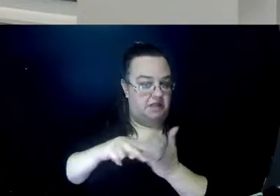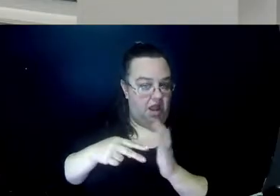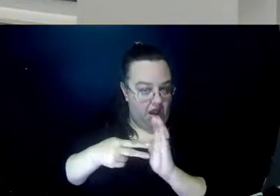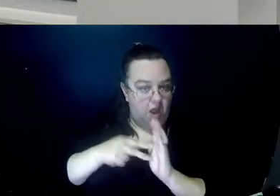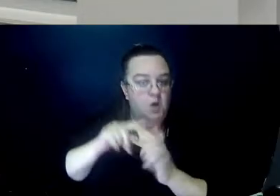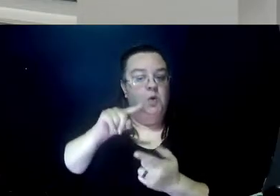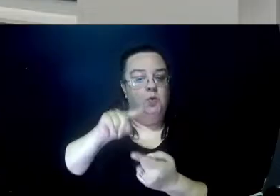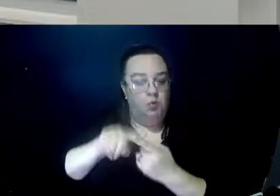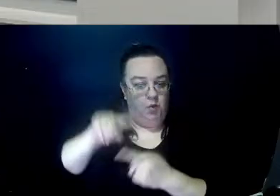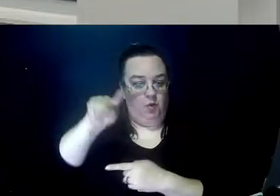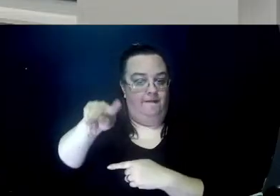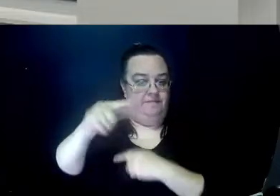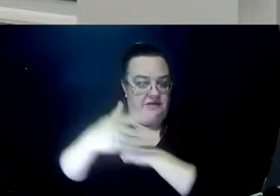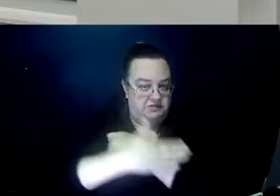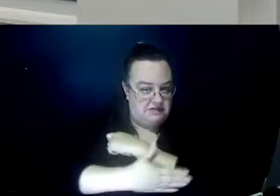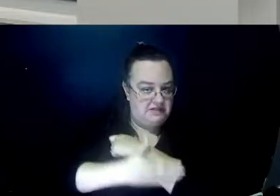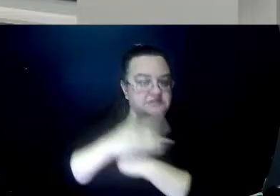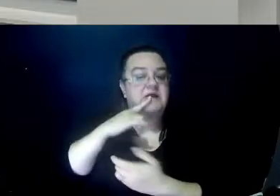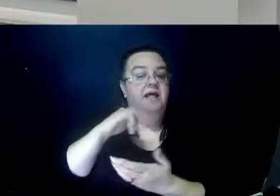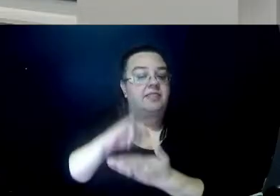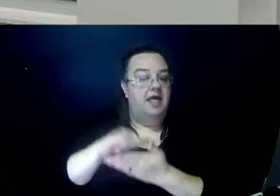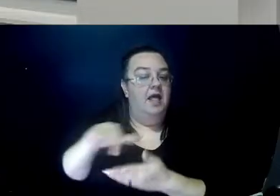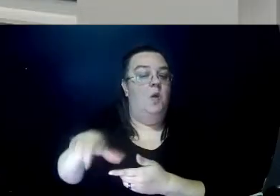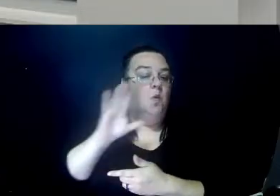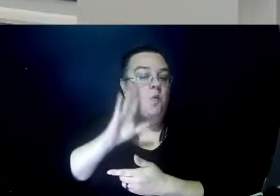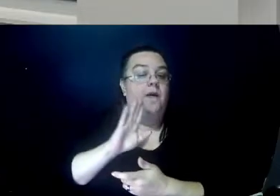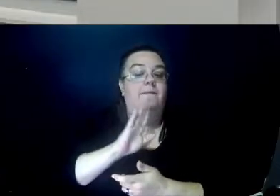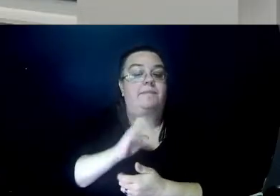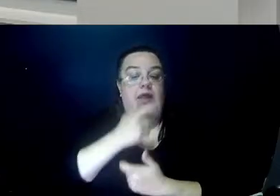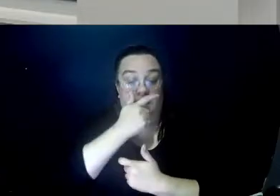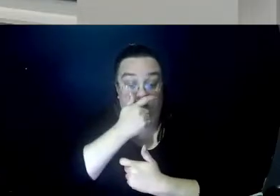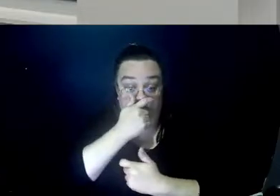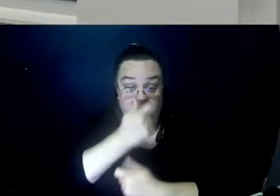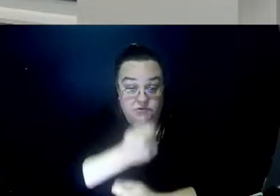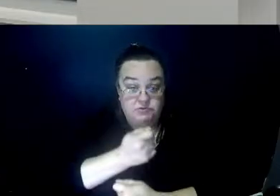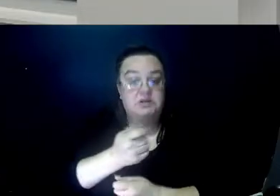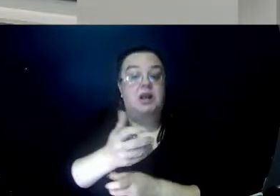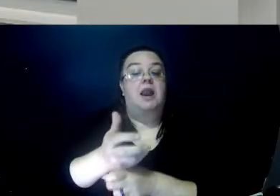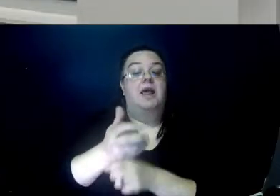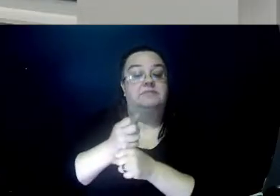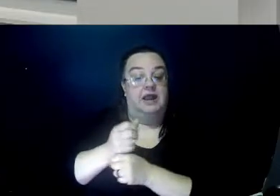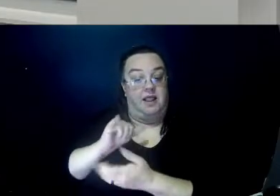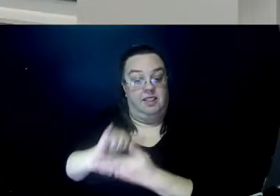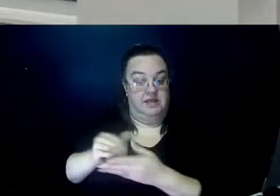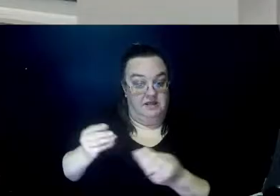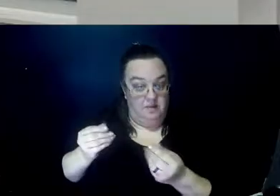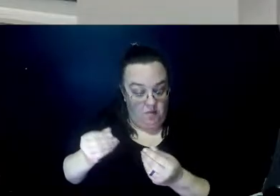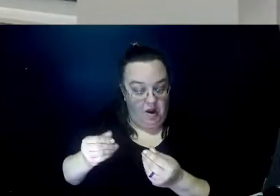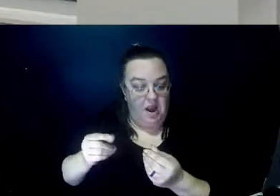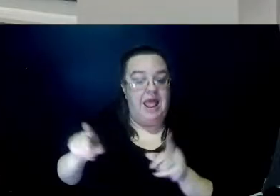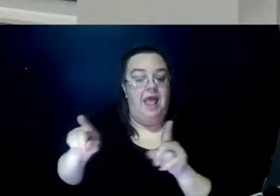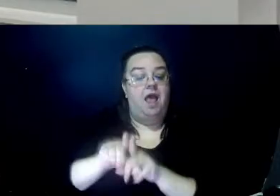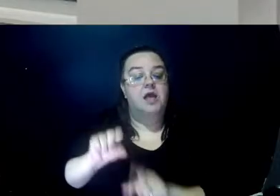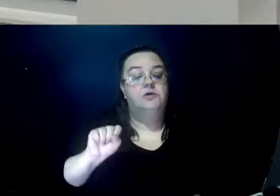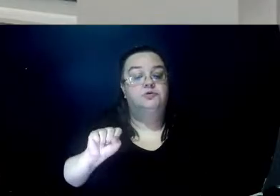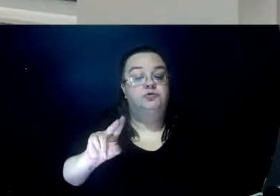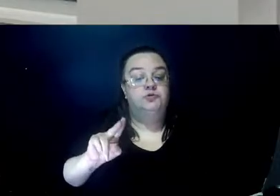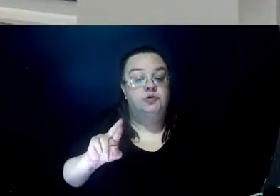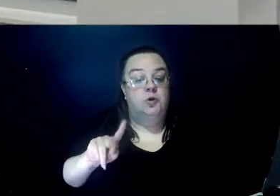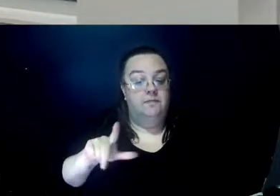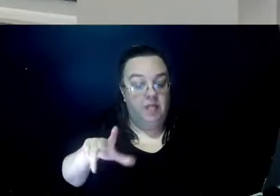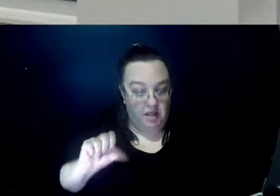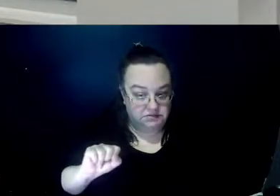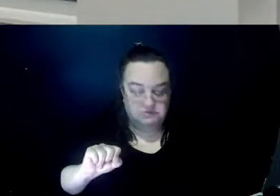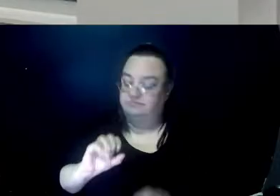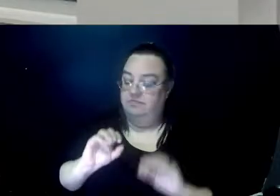county saying that they would be interested in obtaining these properties as surplus. Nothing came